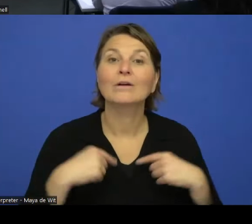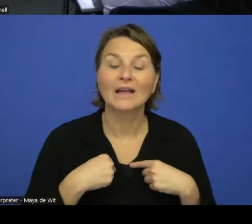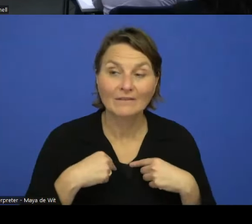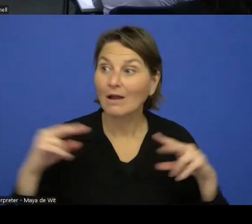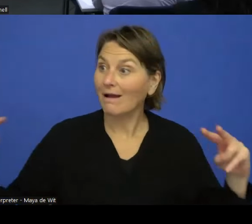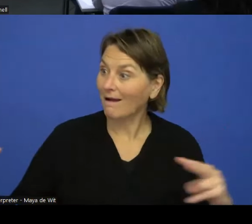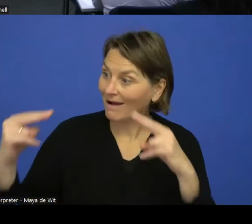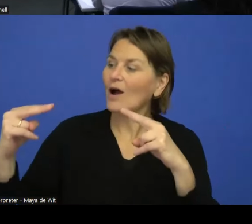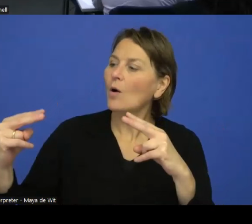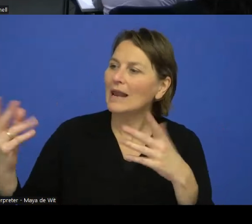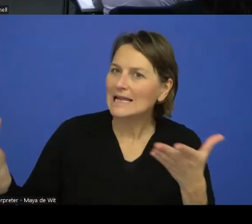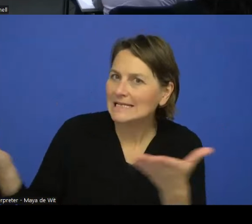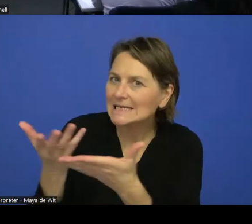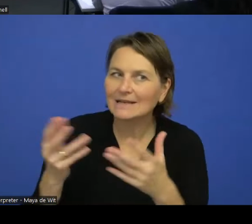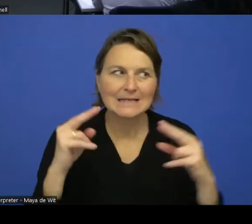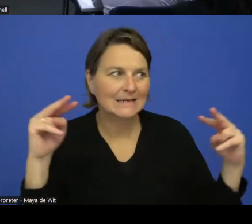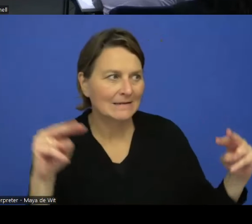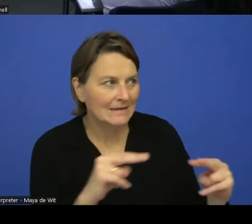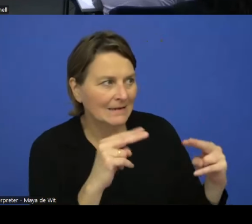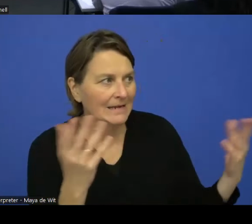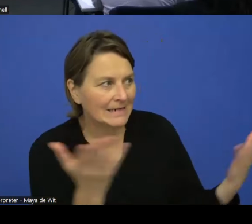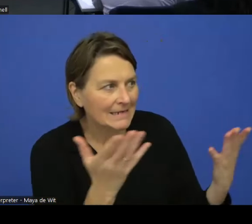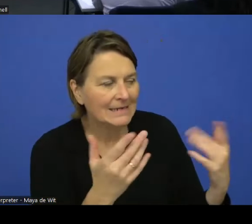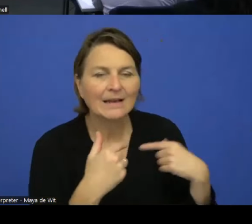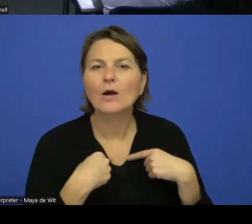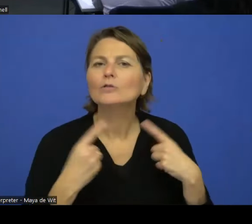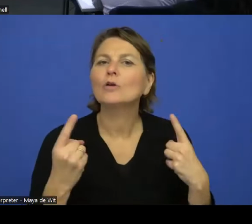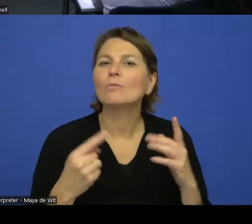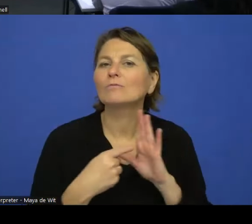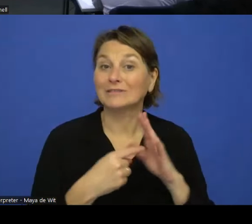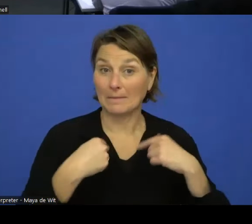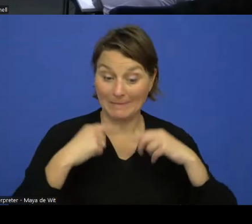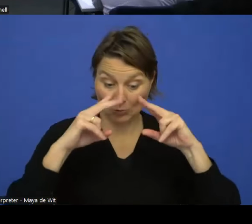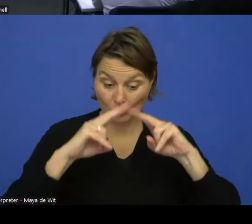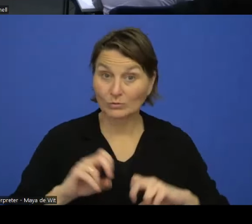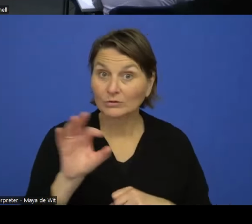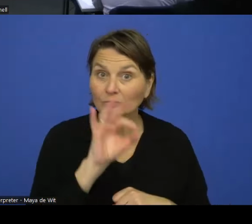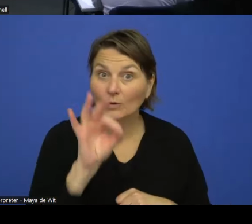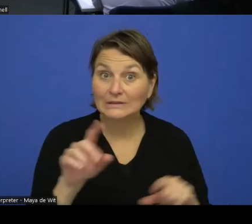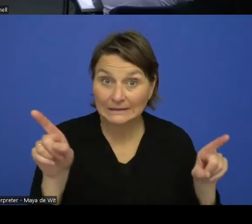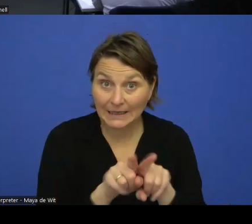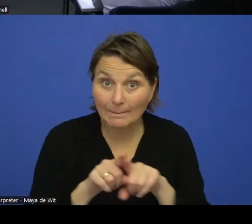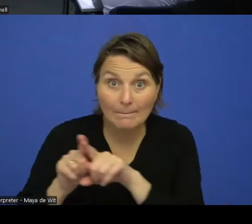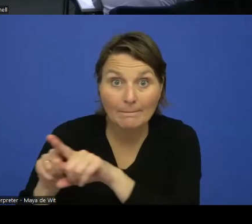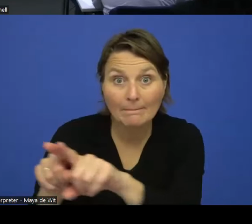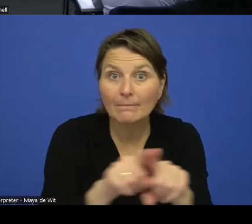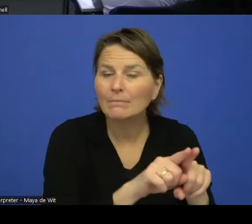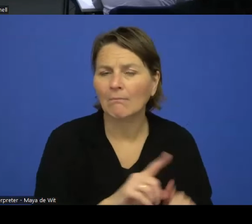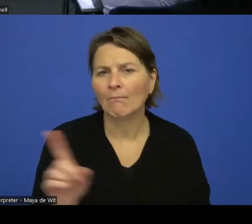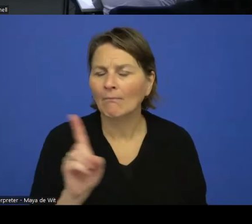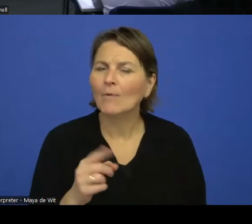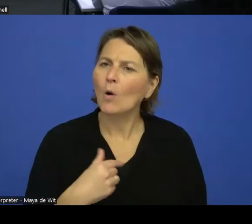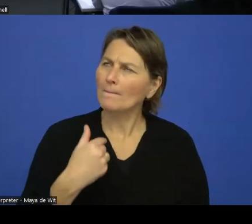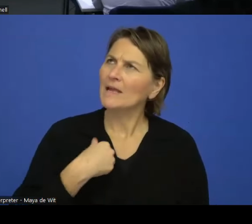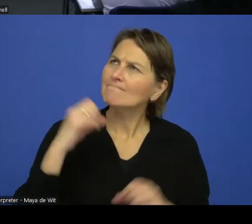things difficult because you don't ask the same research questions, you don't use the same methods, you don't have the same ideas of what research